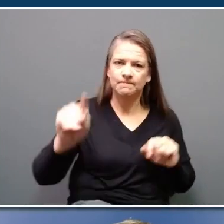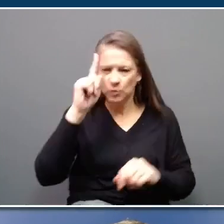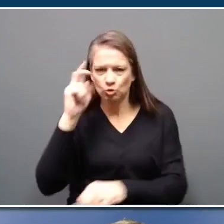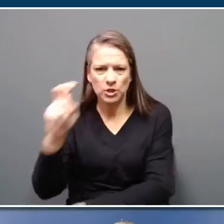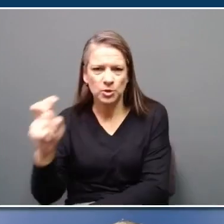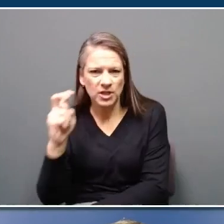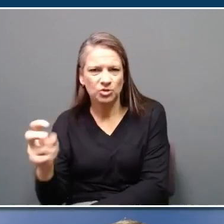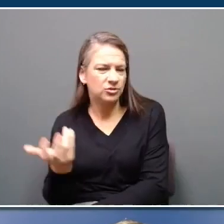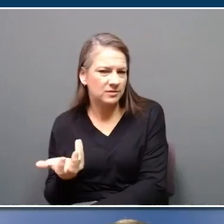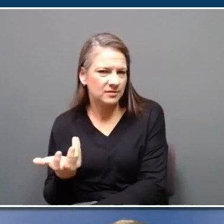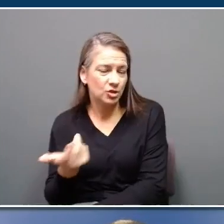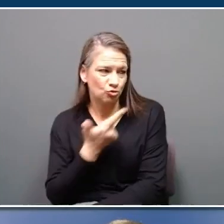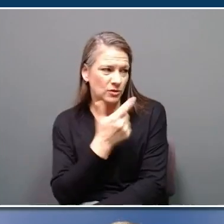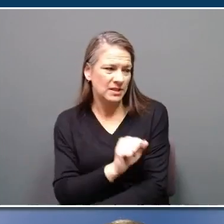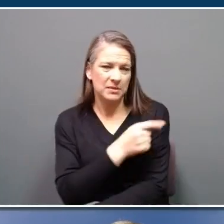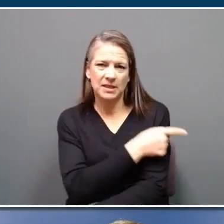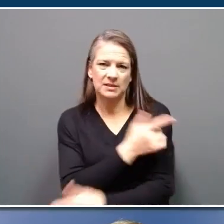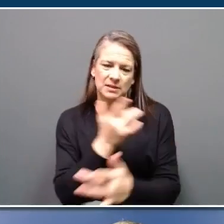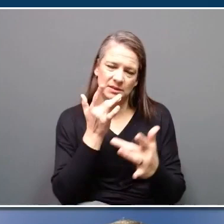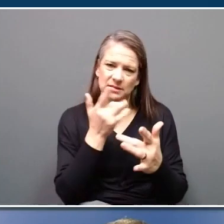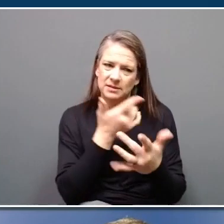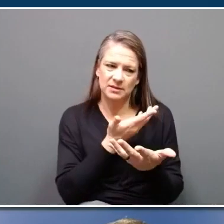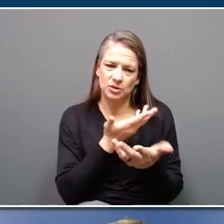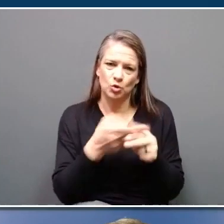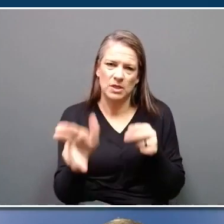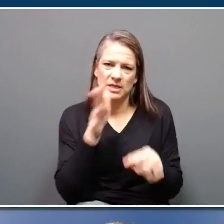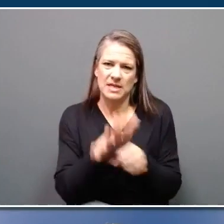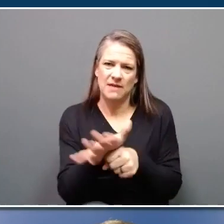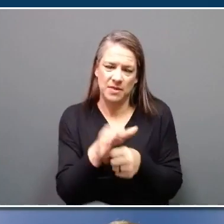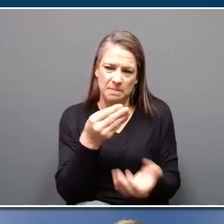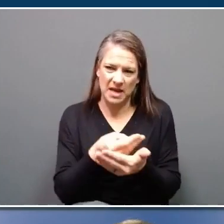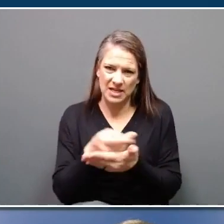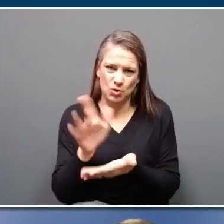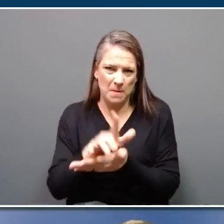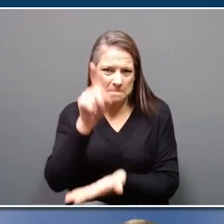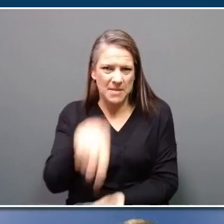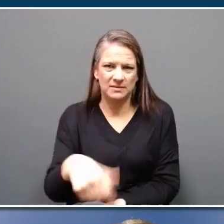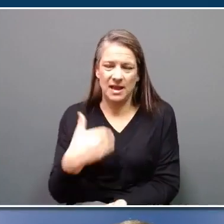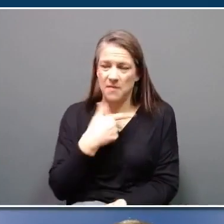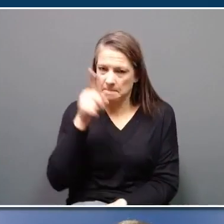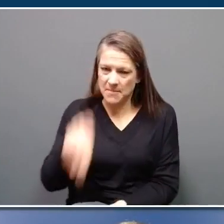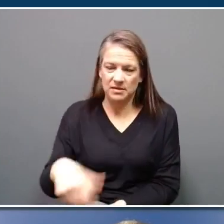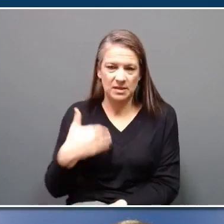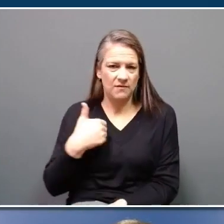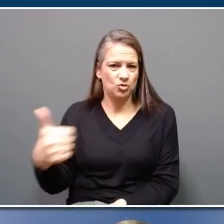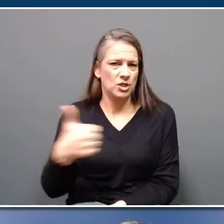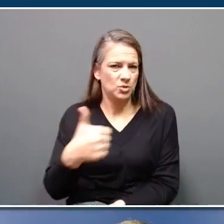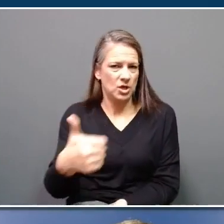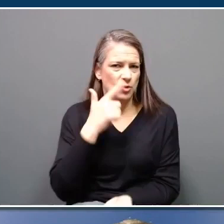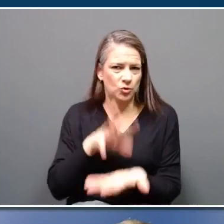shorts them this critical money that they have to come up with. They have to fund their transportation needs, which